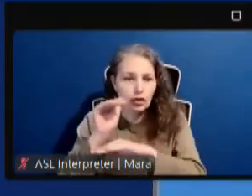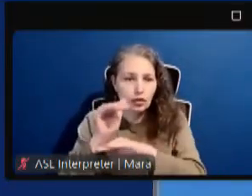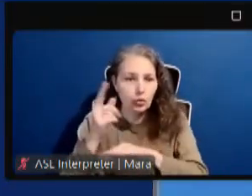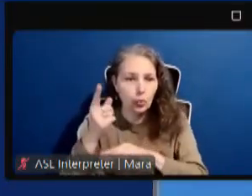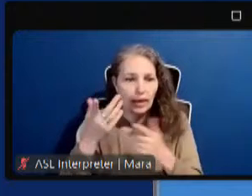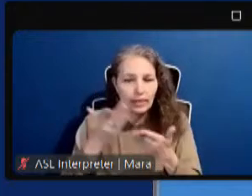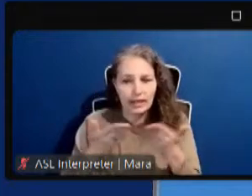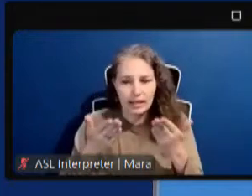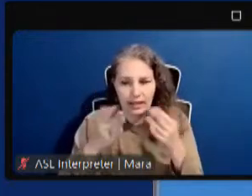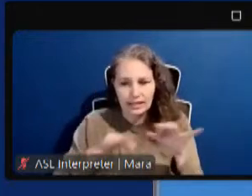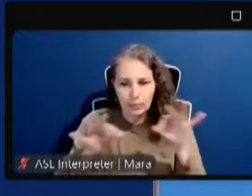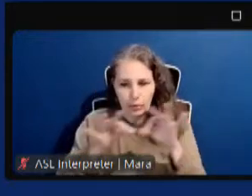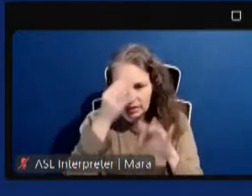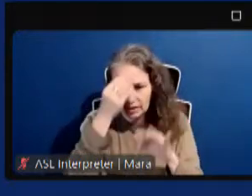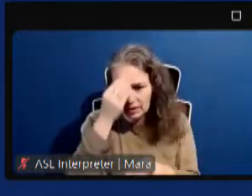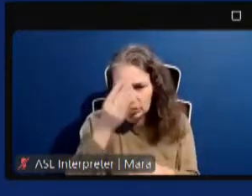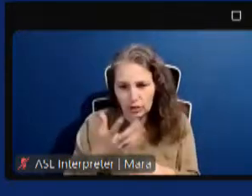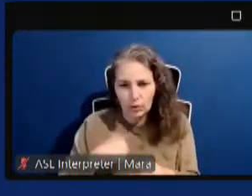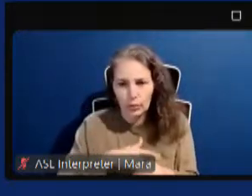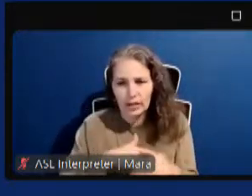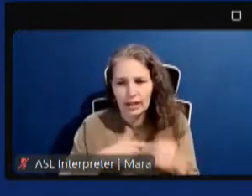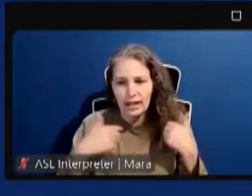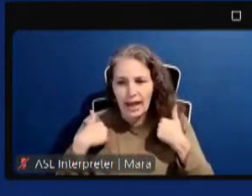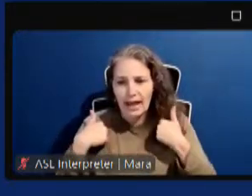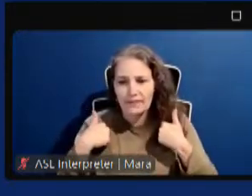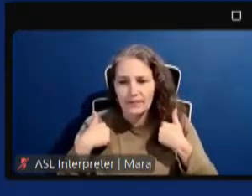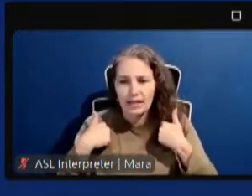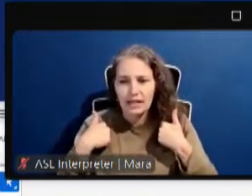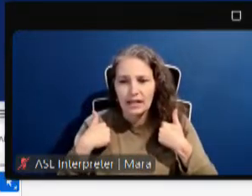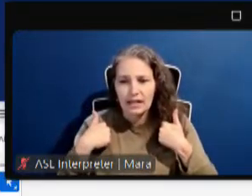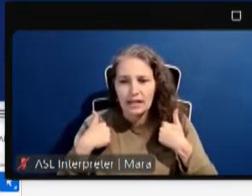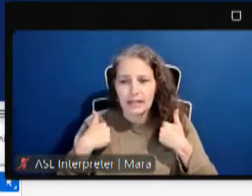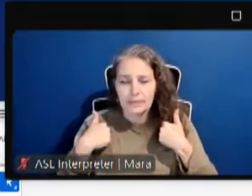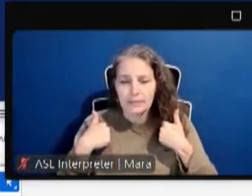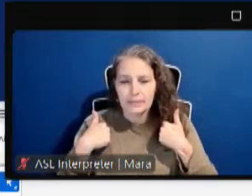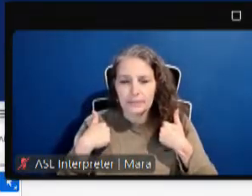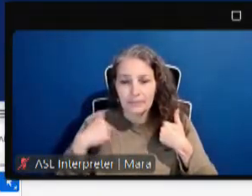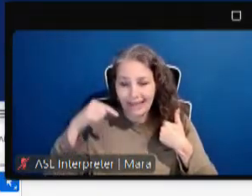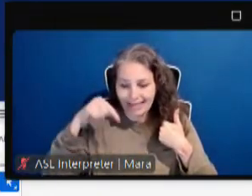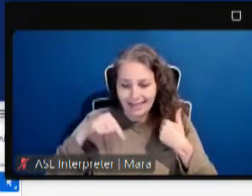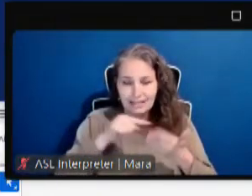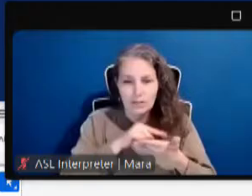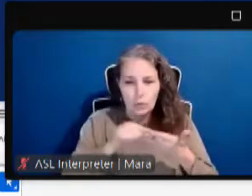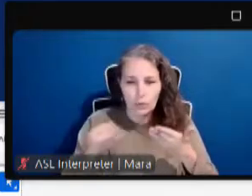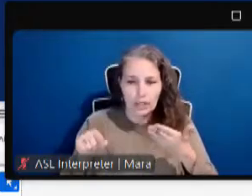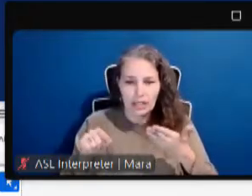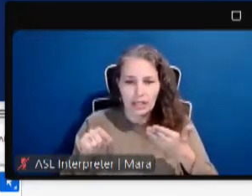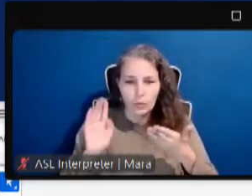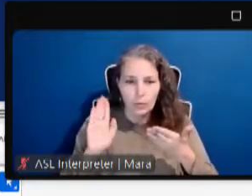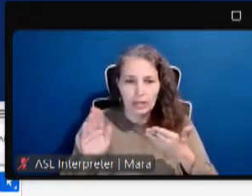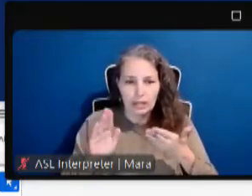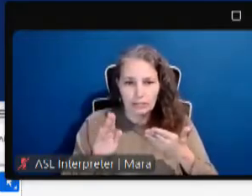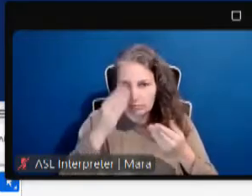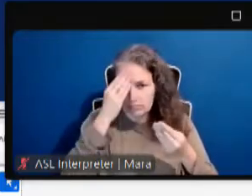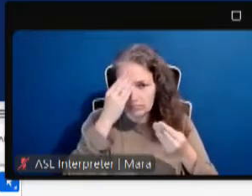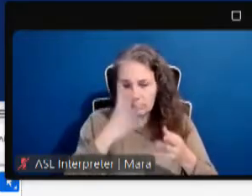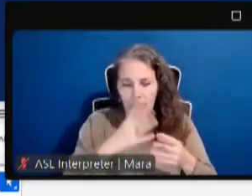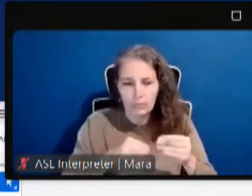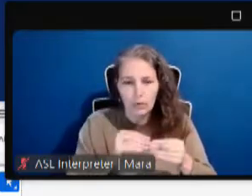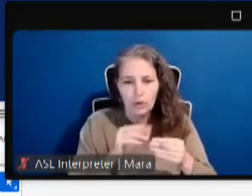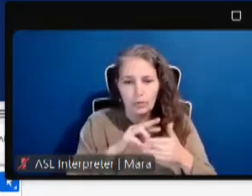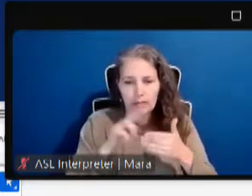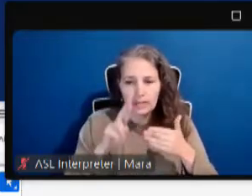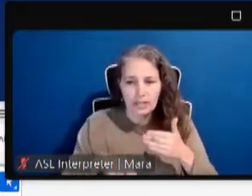update everybody on is that we do have coming up this week, we'll be releasing more results related to